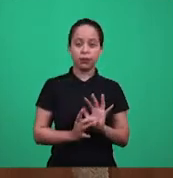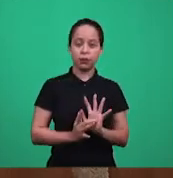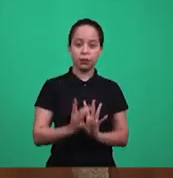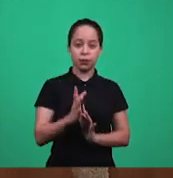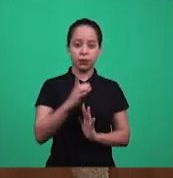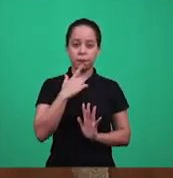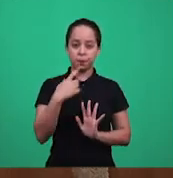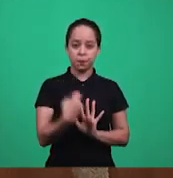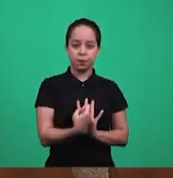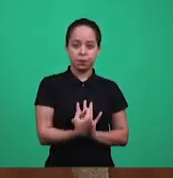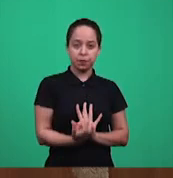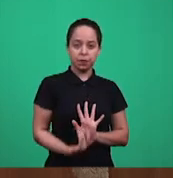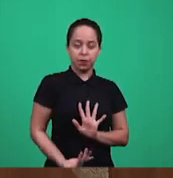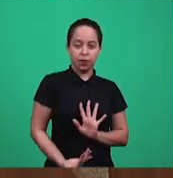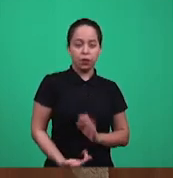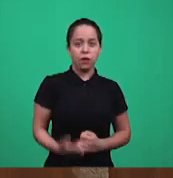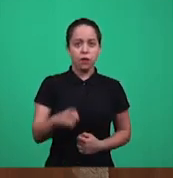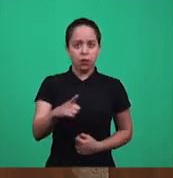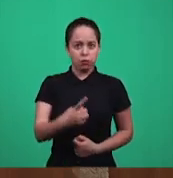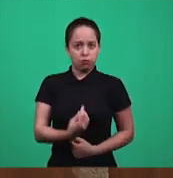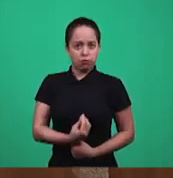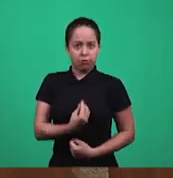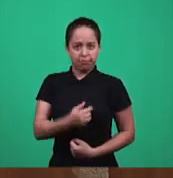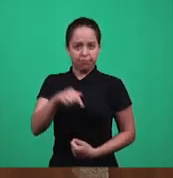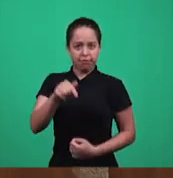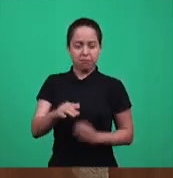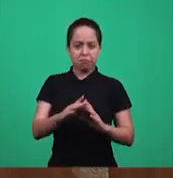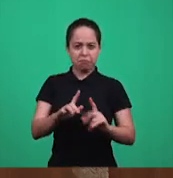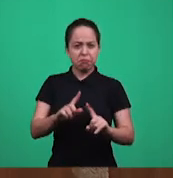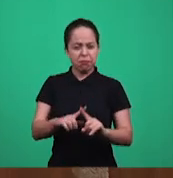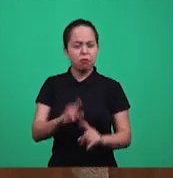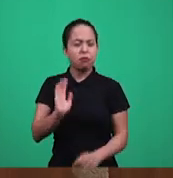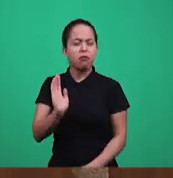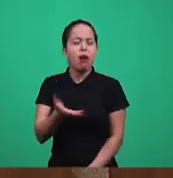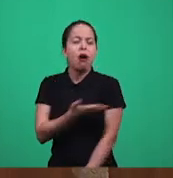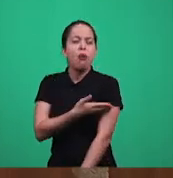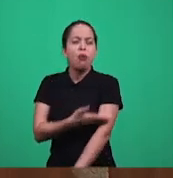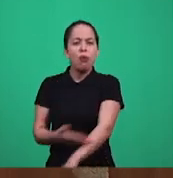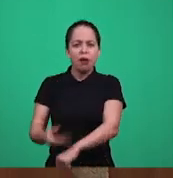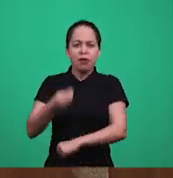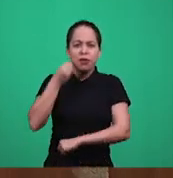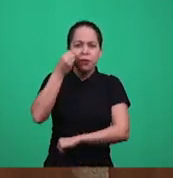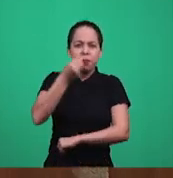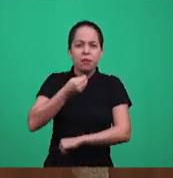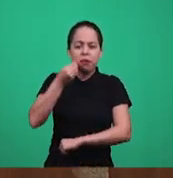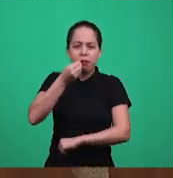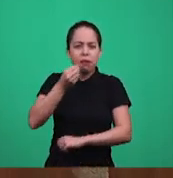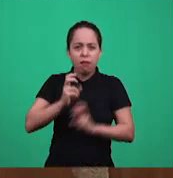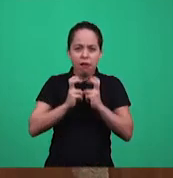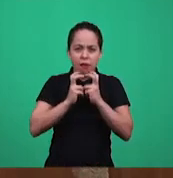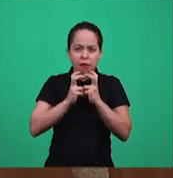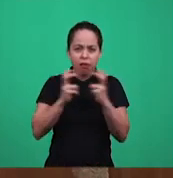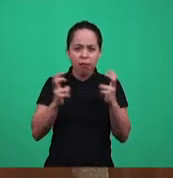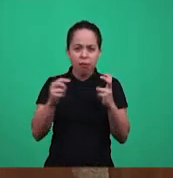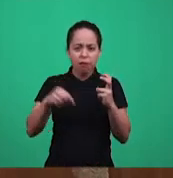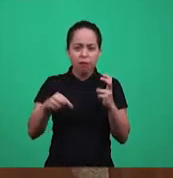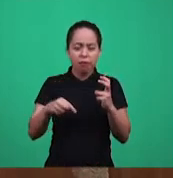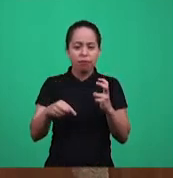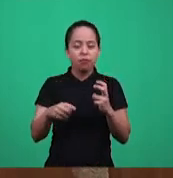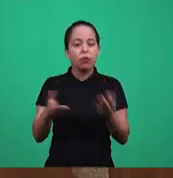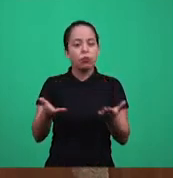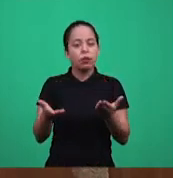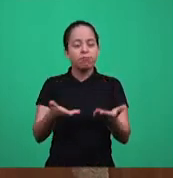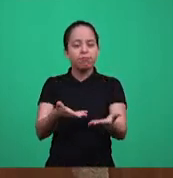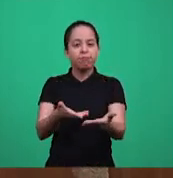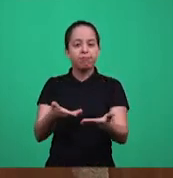of invocation, where we're going to plead by the power of the light and the blood of Jesus. You that are a member of the church and accustomed